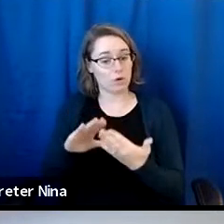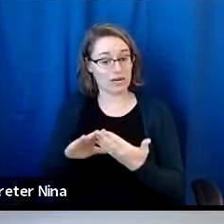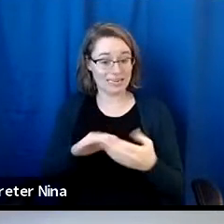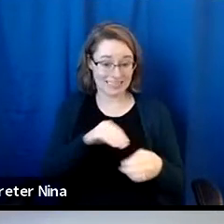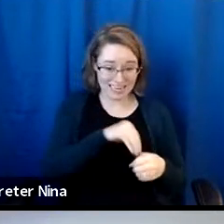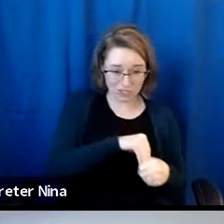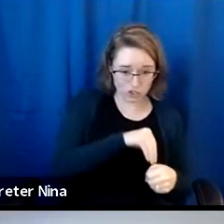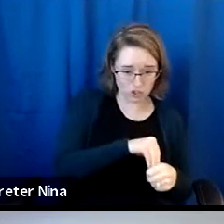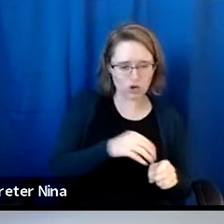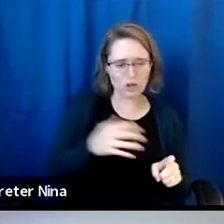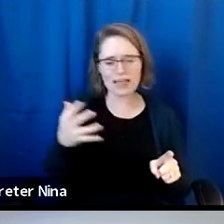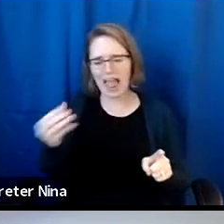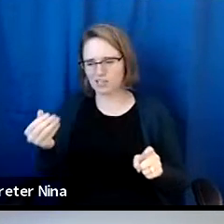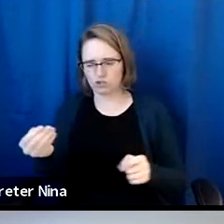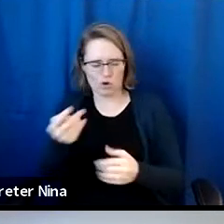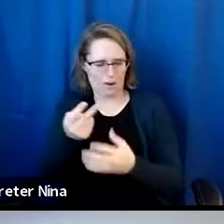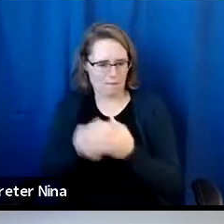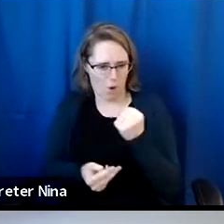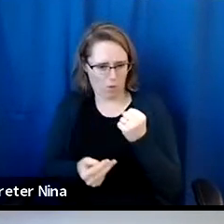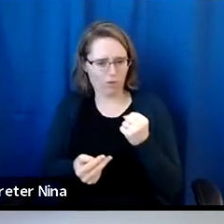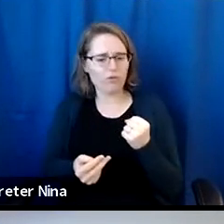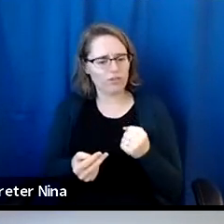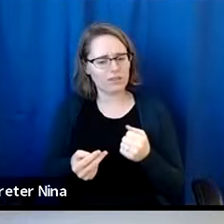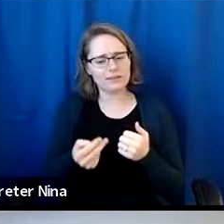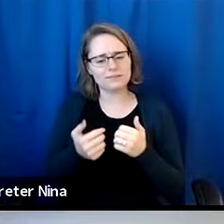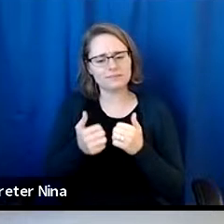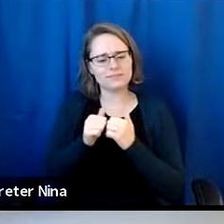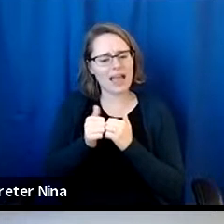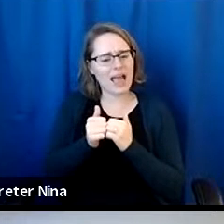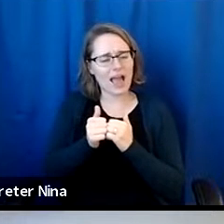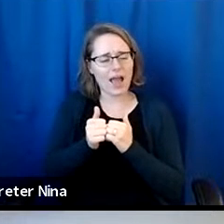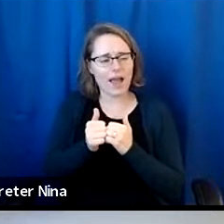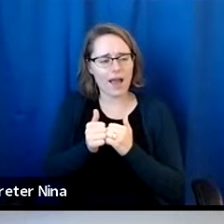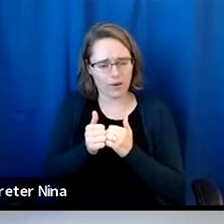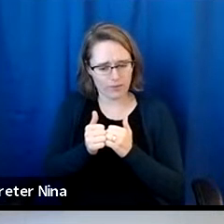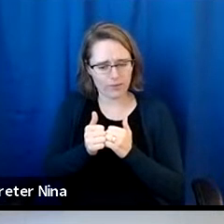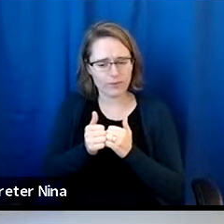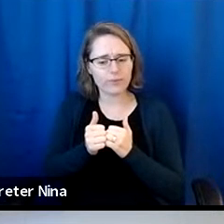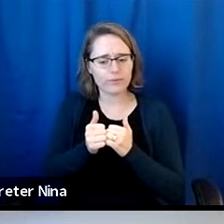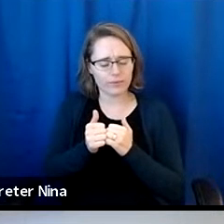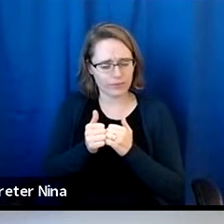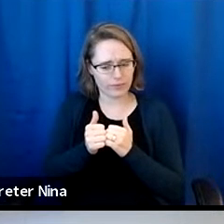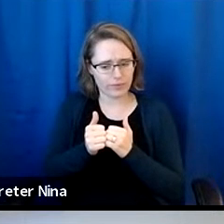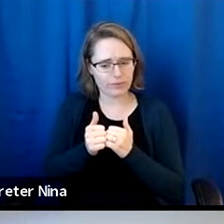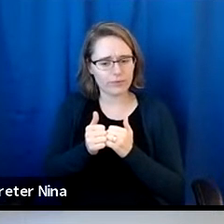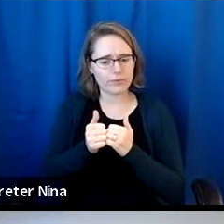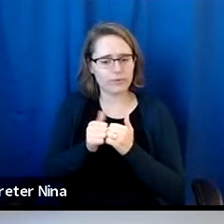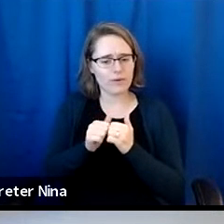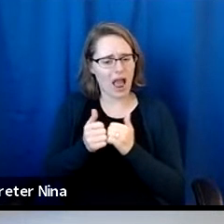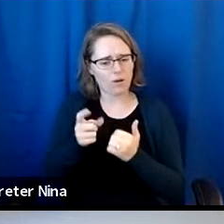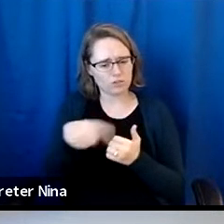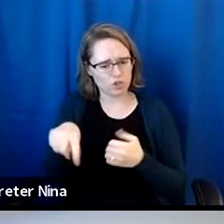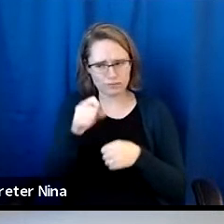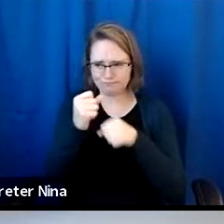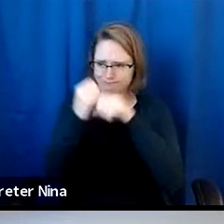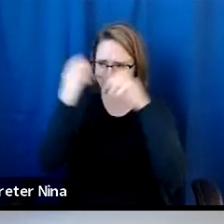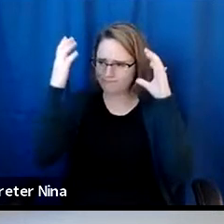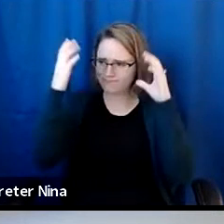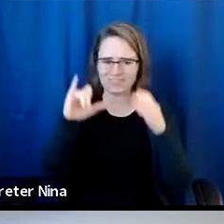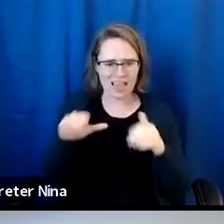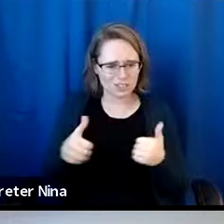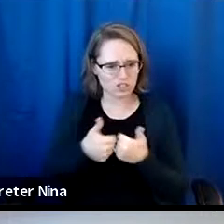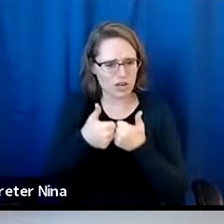internal and external sense, how should you, or how do you think about those